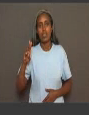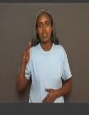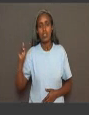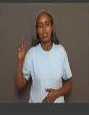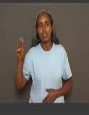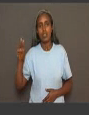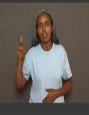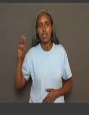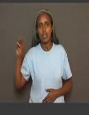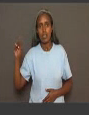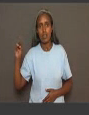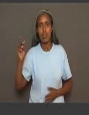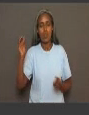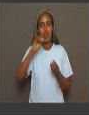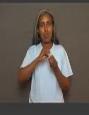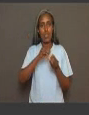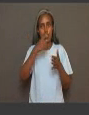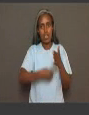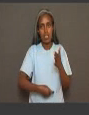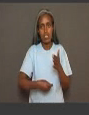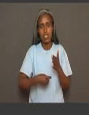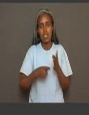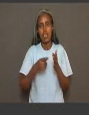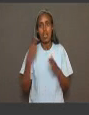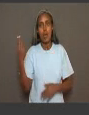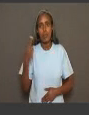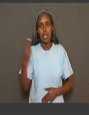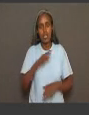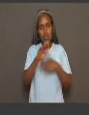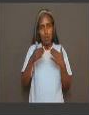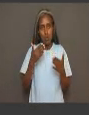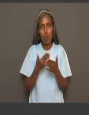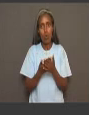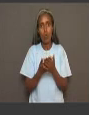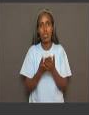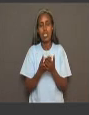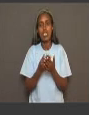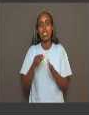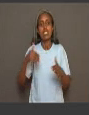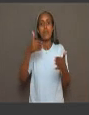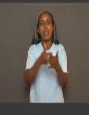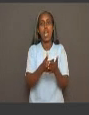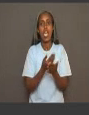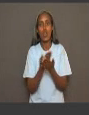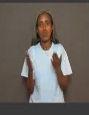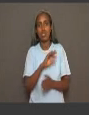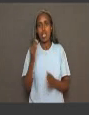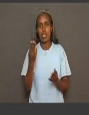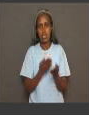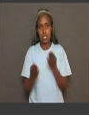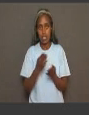Turnover tax applies to all those who supply goods and services in